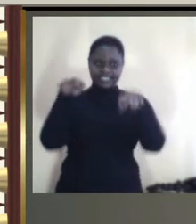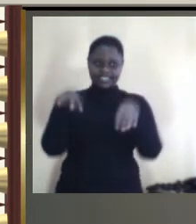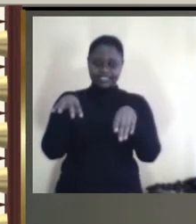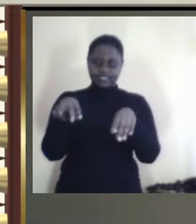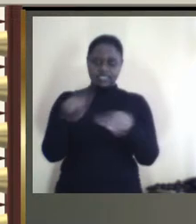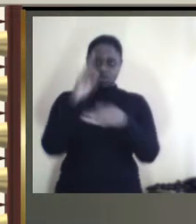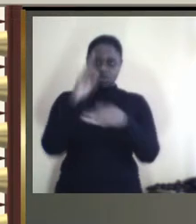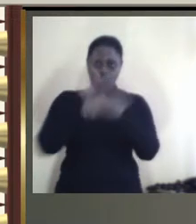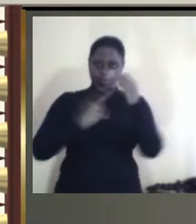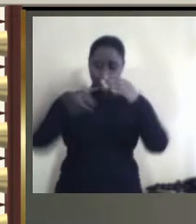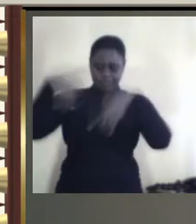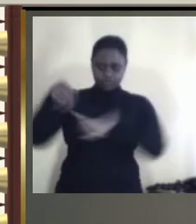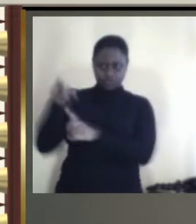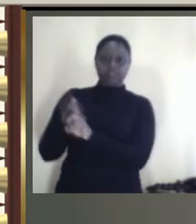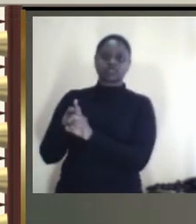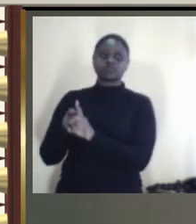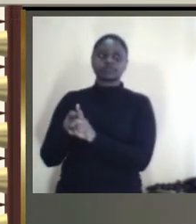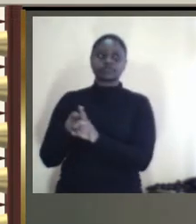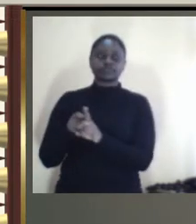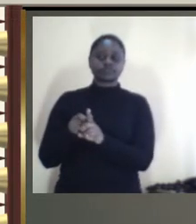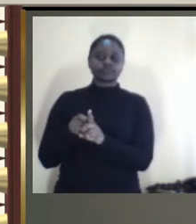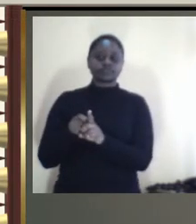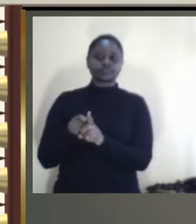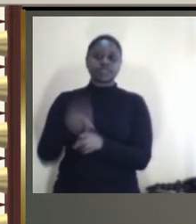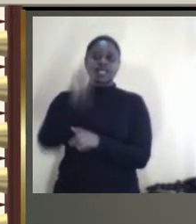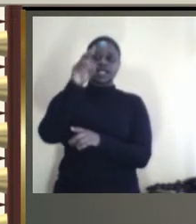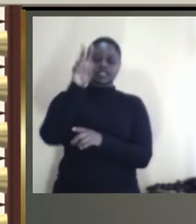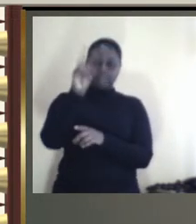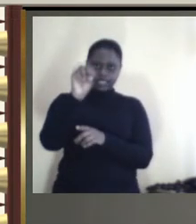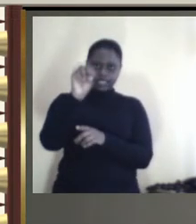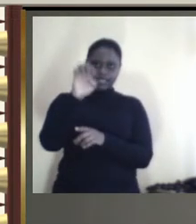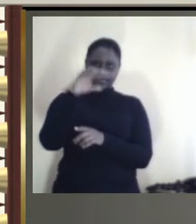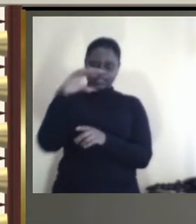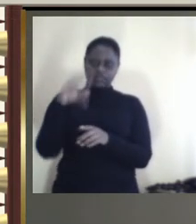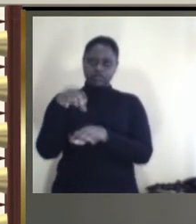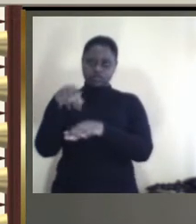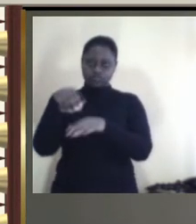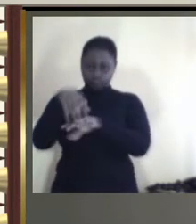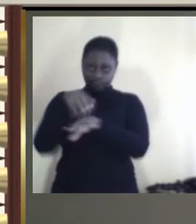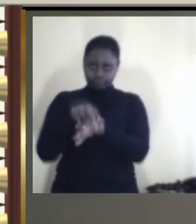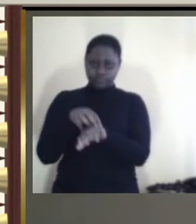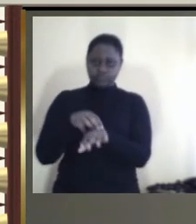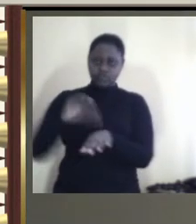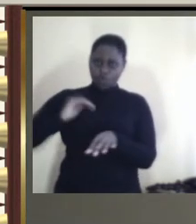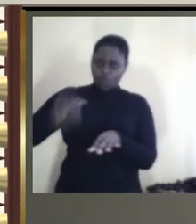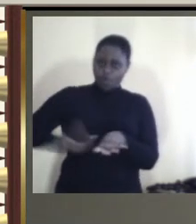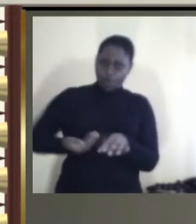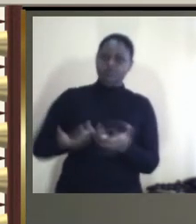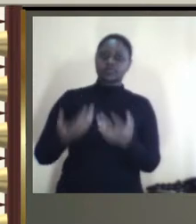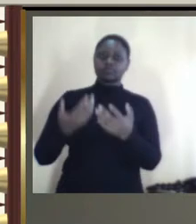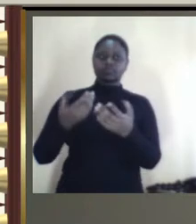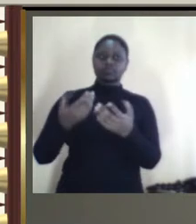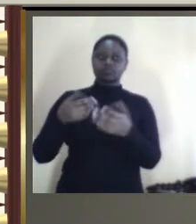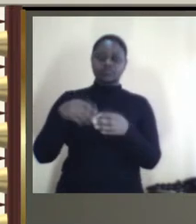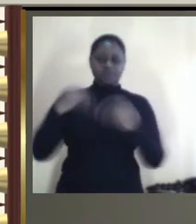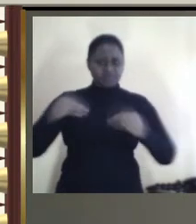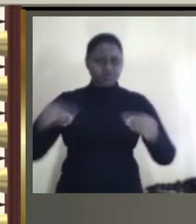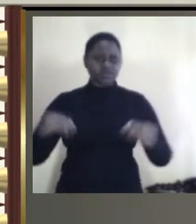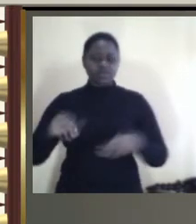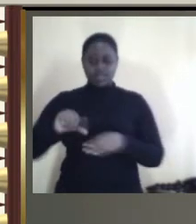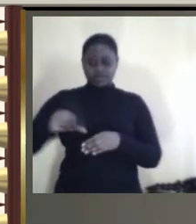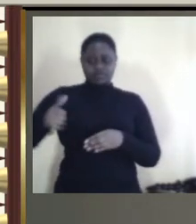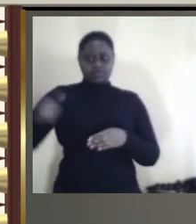2019, Honorable Chairperson, the MEC for Agriculture visited a women-only owned enterprise next